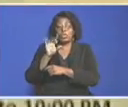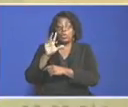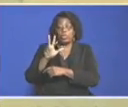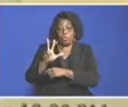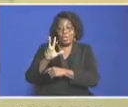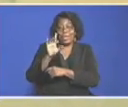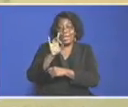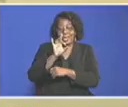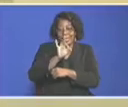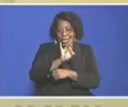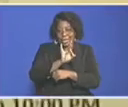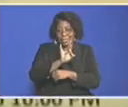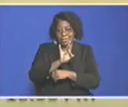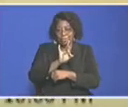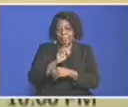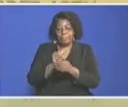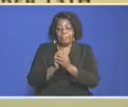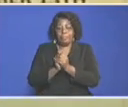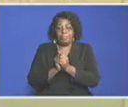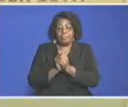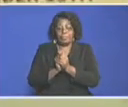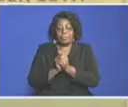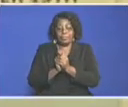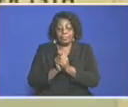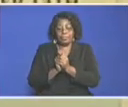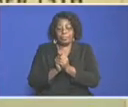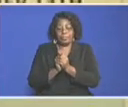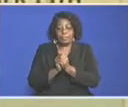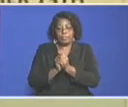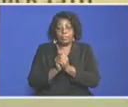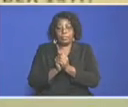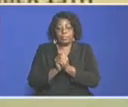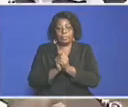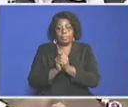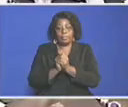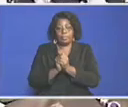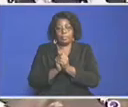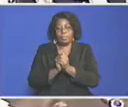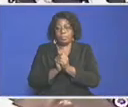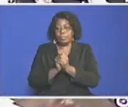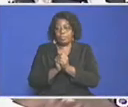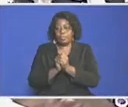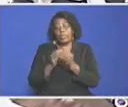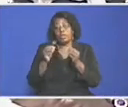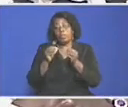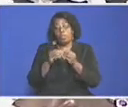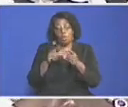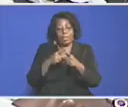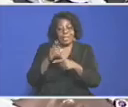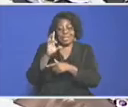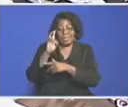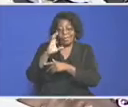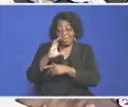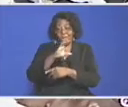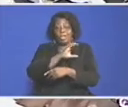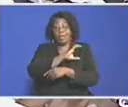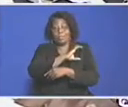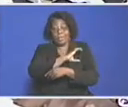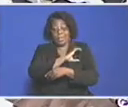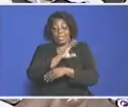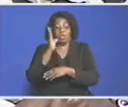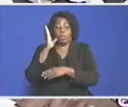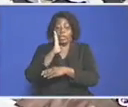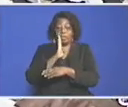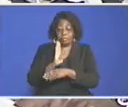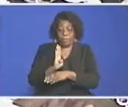362-3888. Cleopatra Murphy, ZNS Network News. More than 700 police officers will